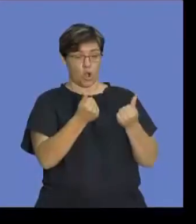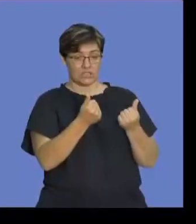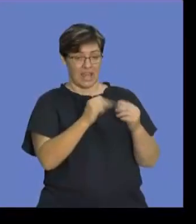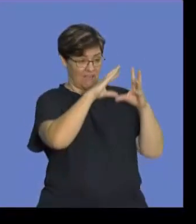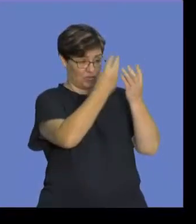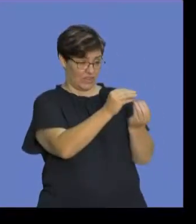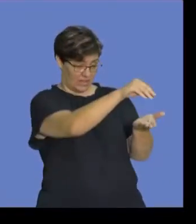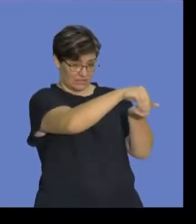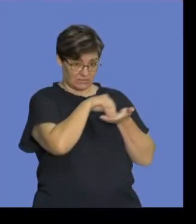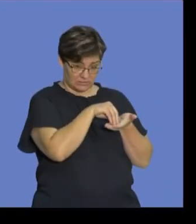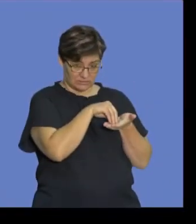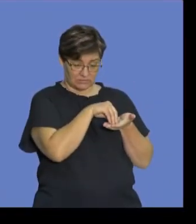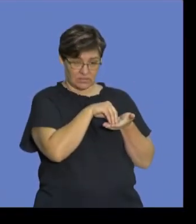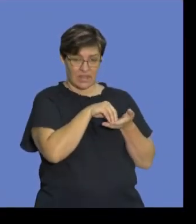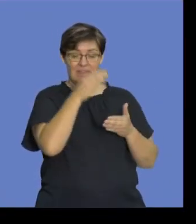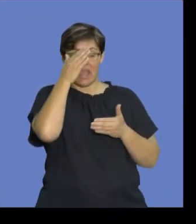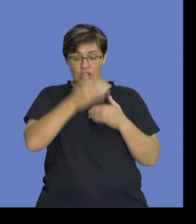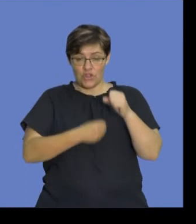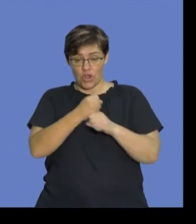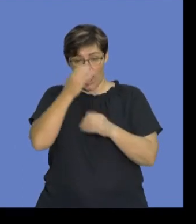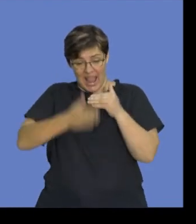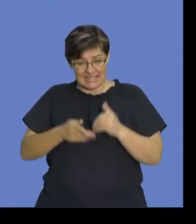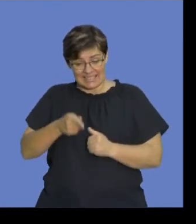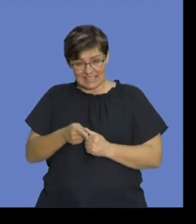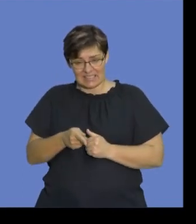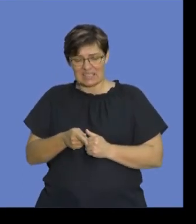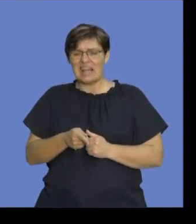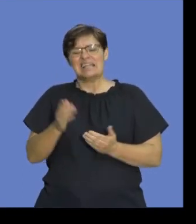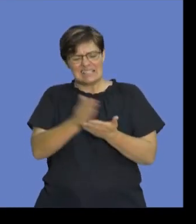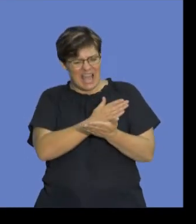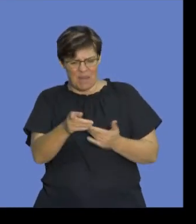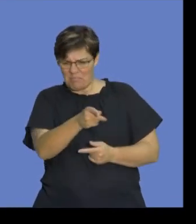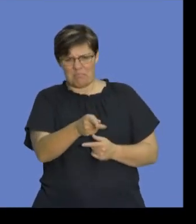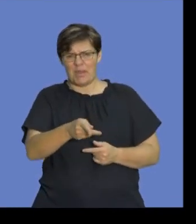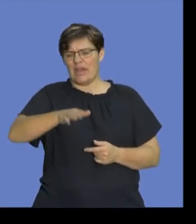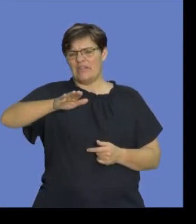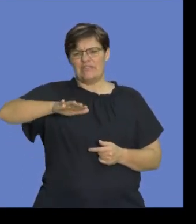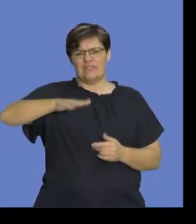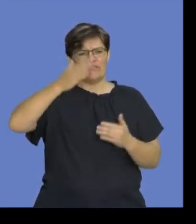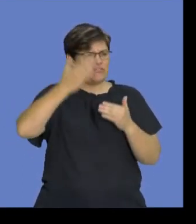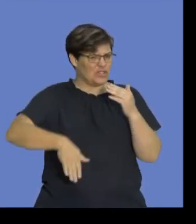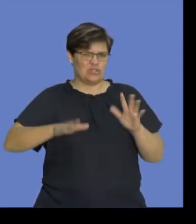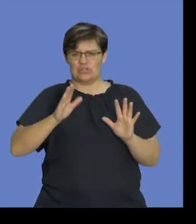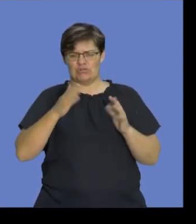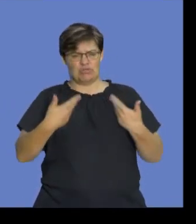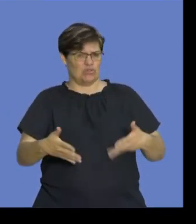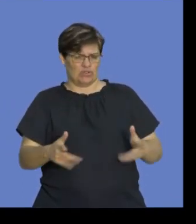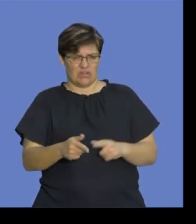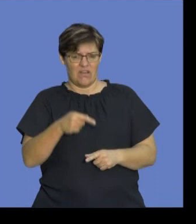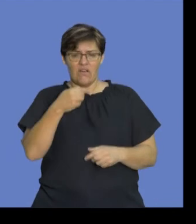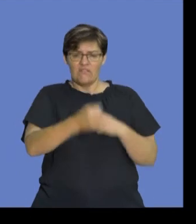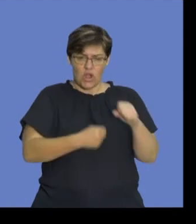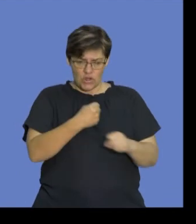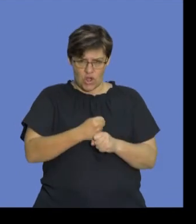brought in all your cost components. They are telling you at the end of the year, there's still some goods that are not completely manufactured